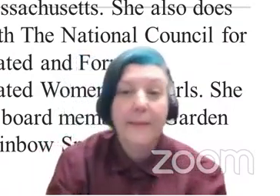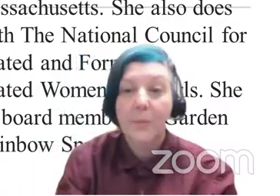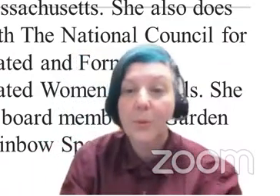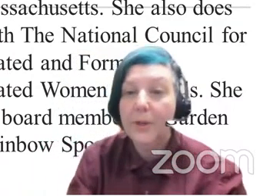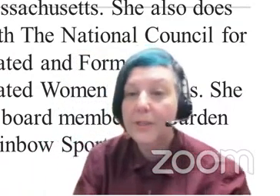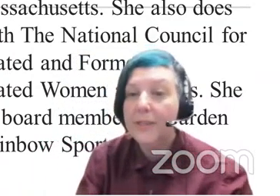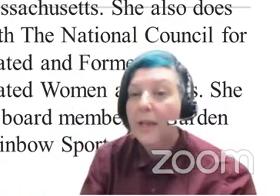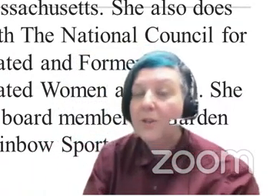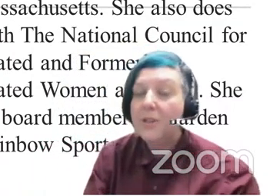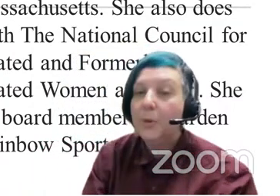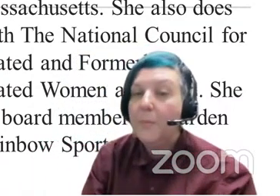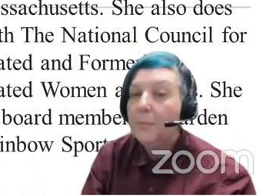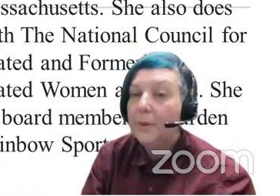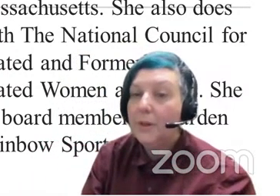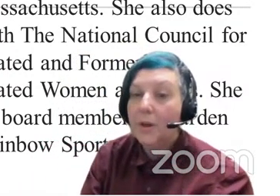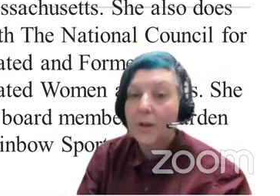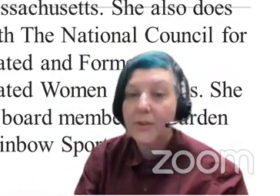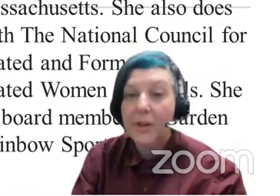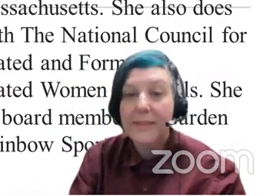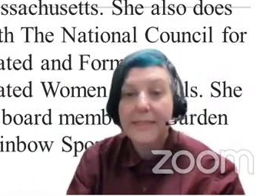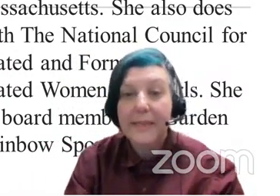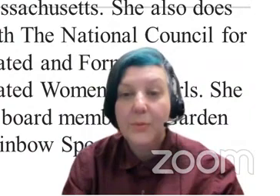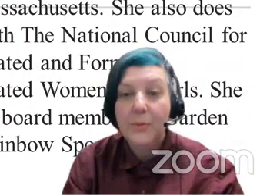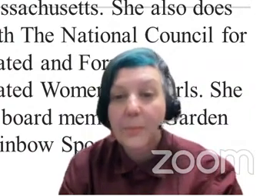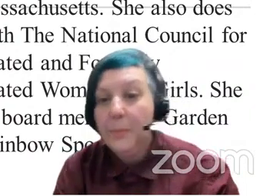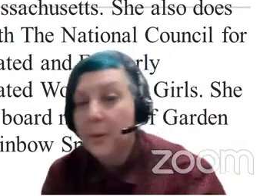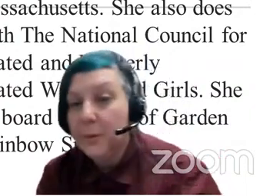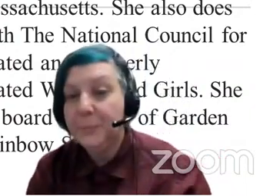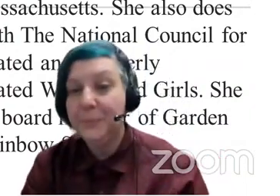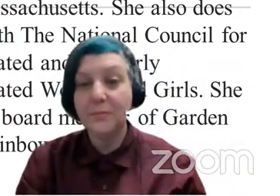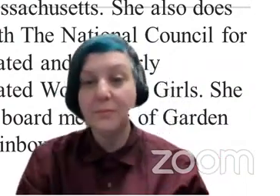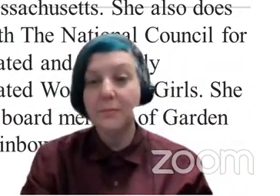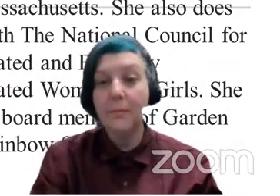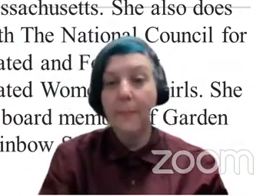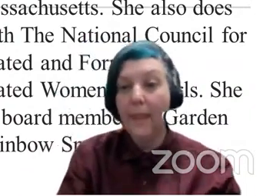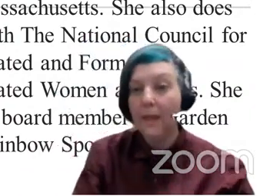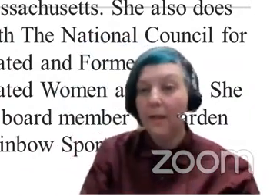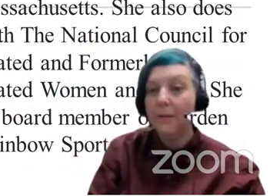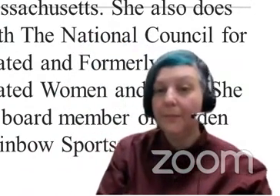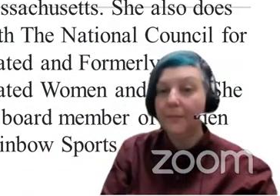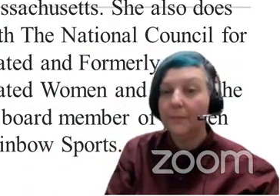She's on the board. She's a board member of Garden State Rainbow